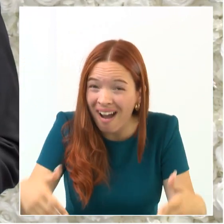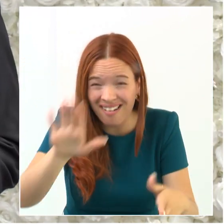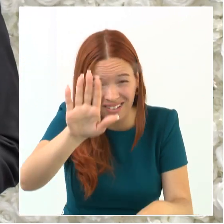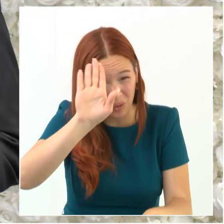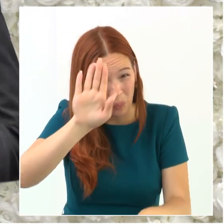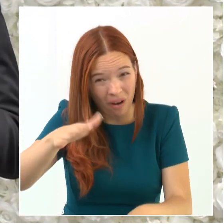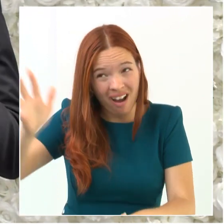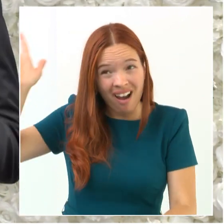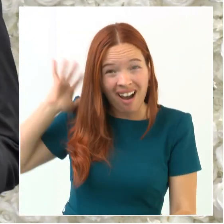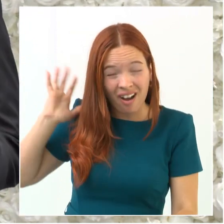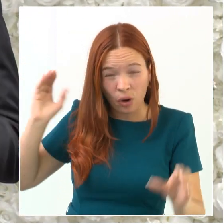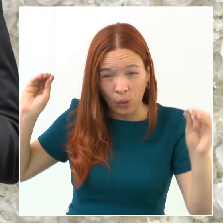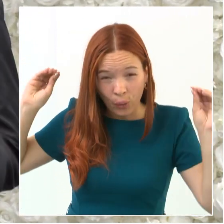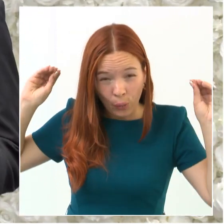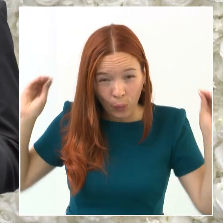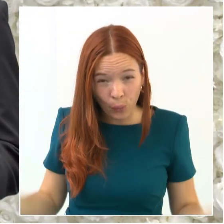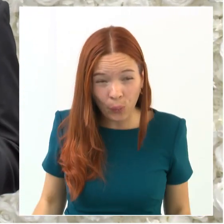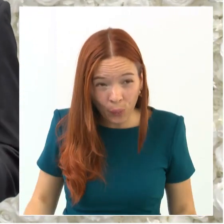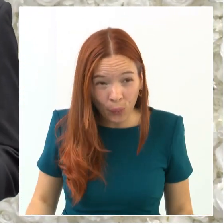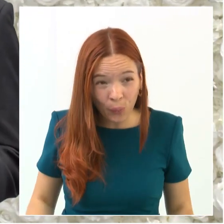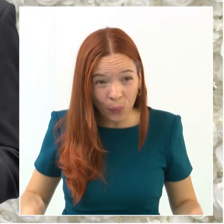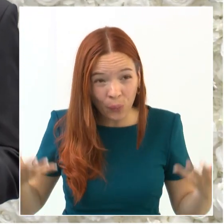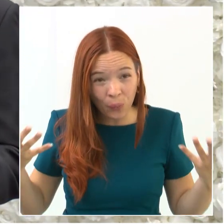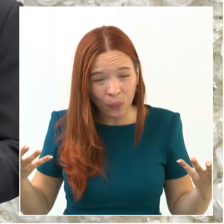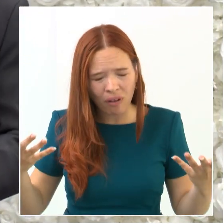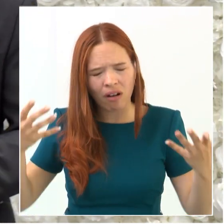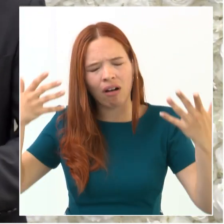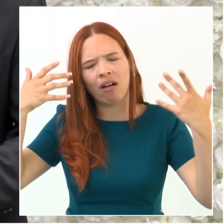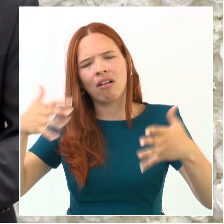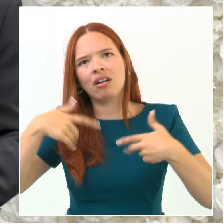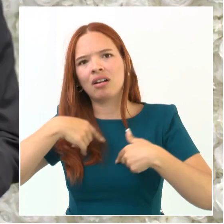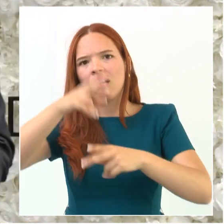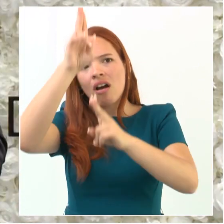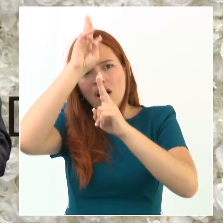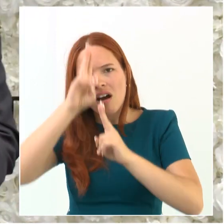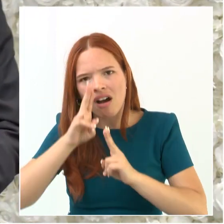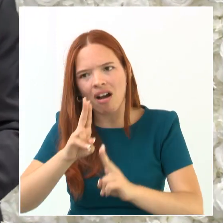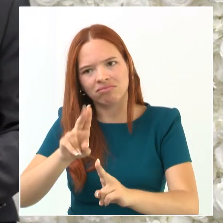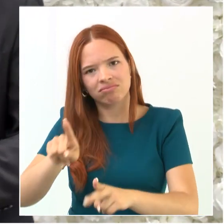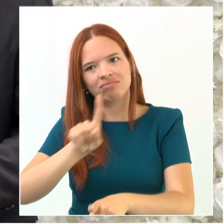first one to bring it back to Washington, D.C.